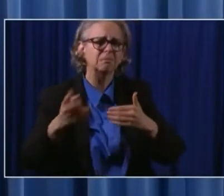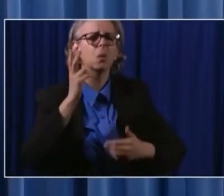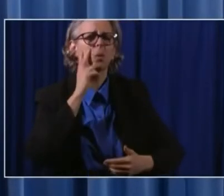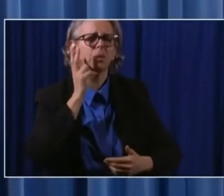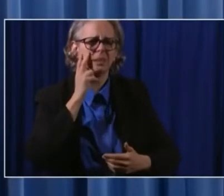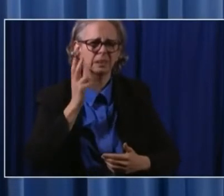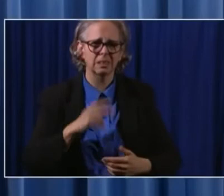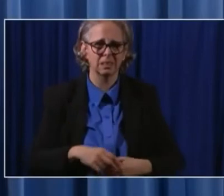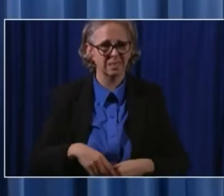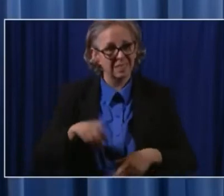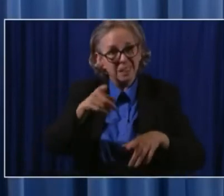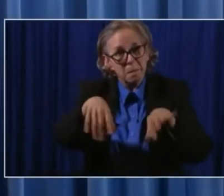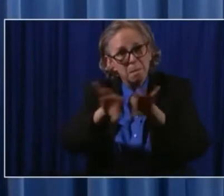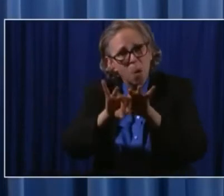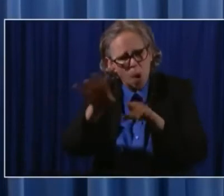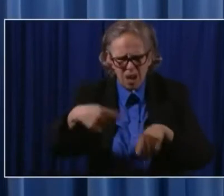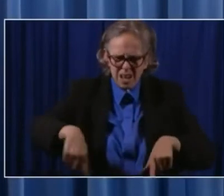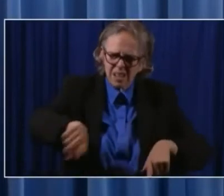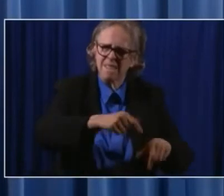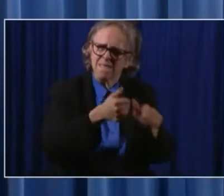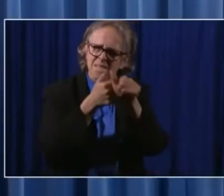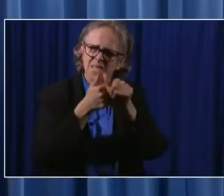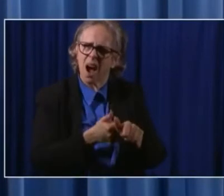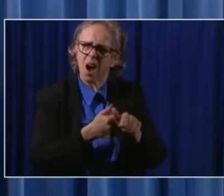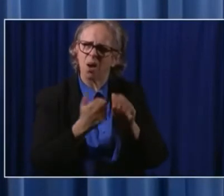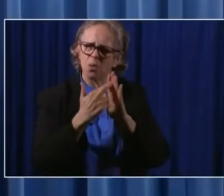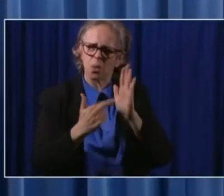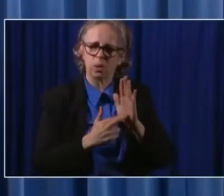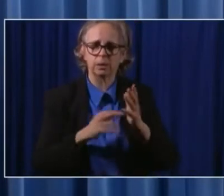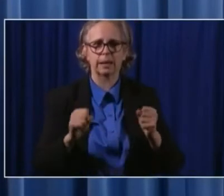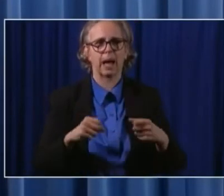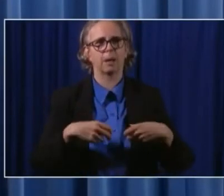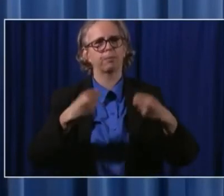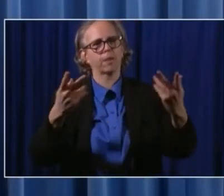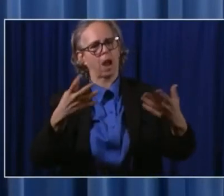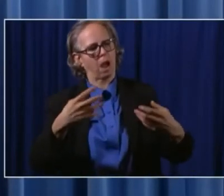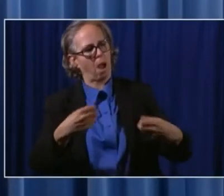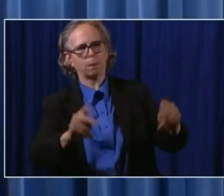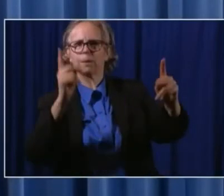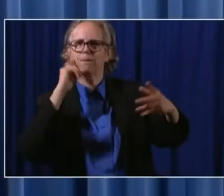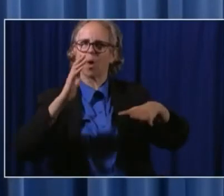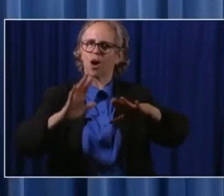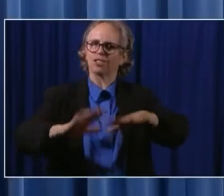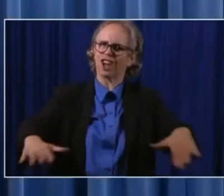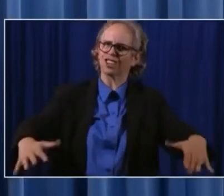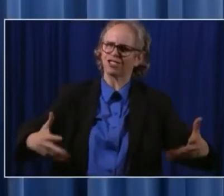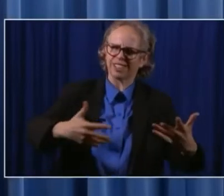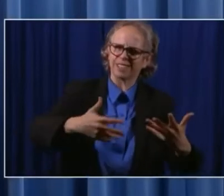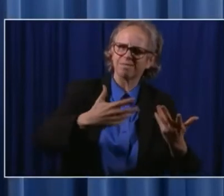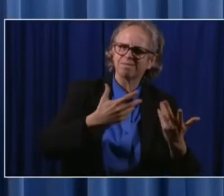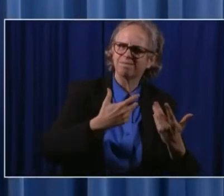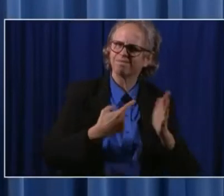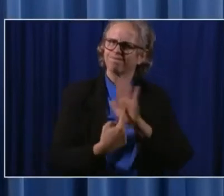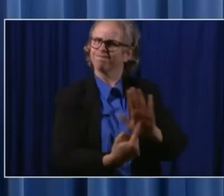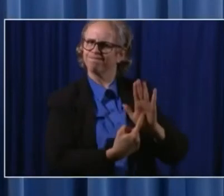can. With the new order, of course, today, beginning at 6 o'clock tomorrow night, everybody on the